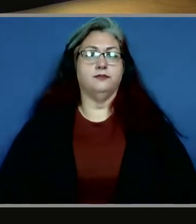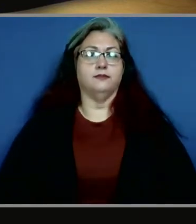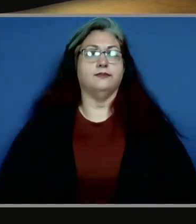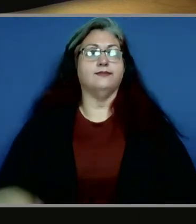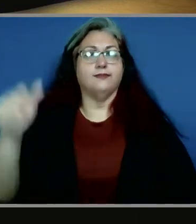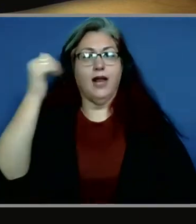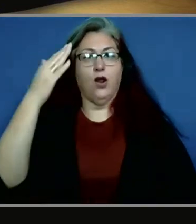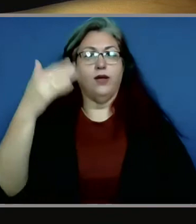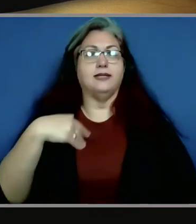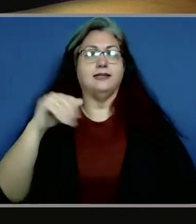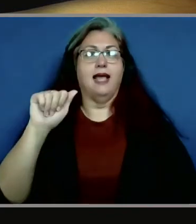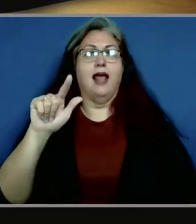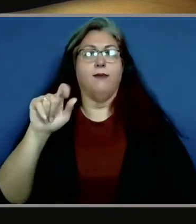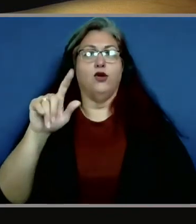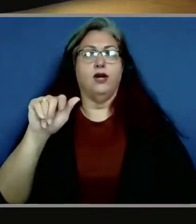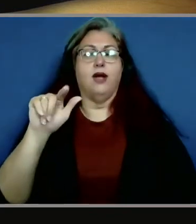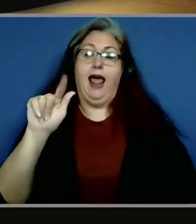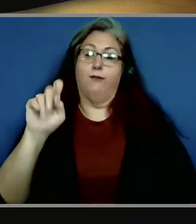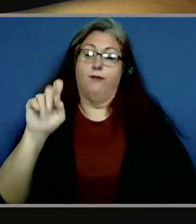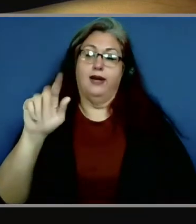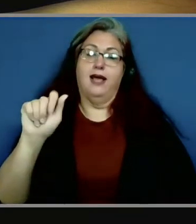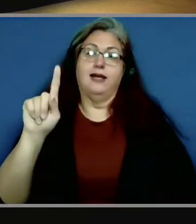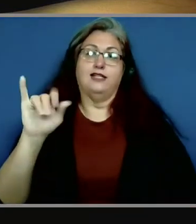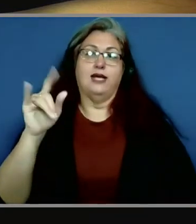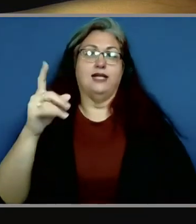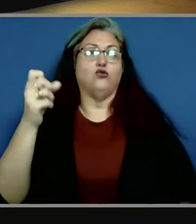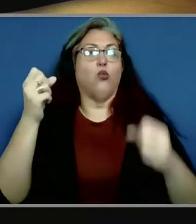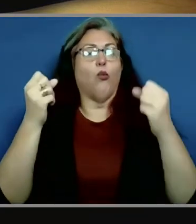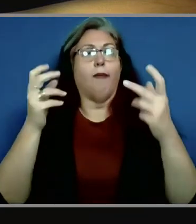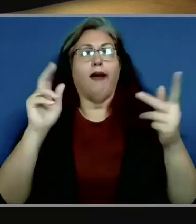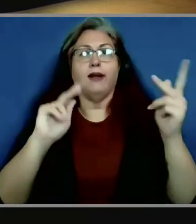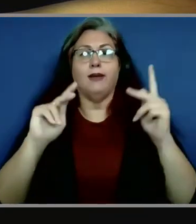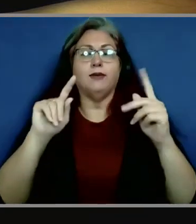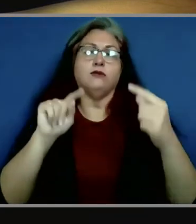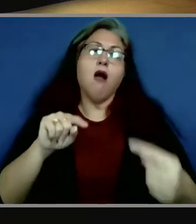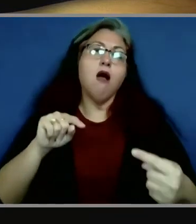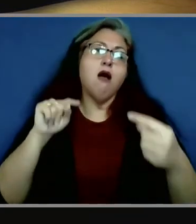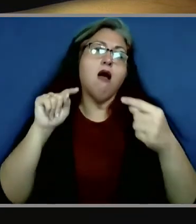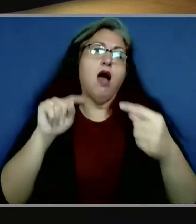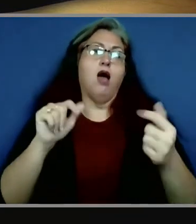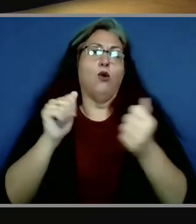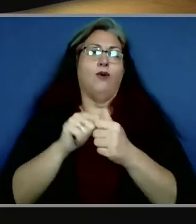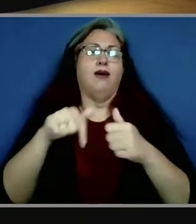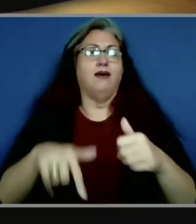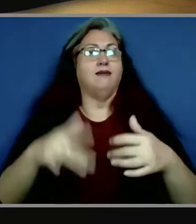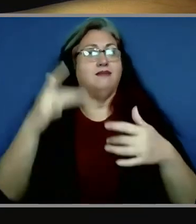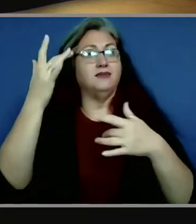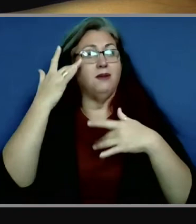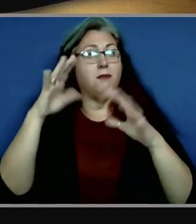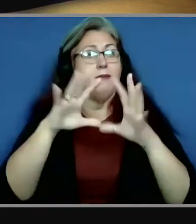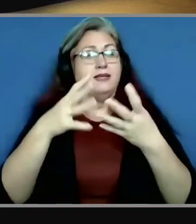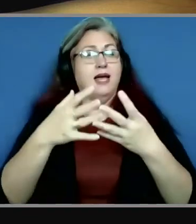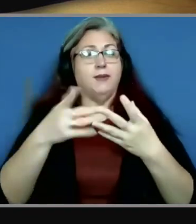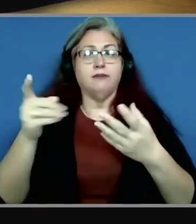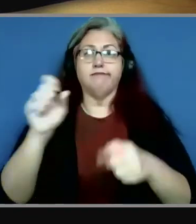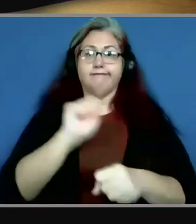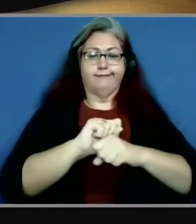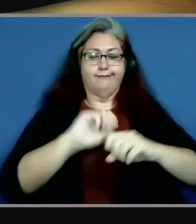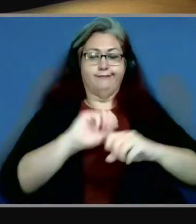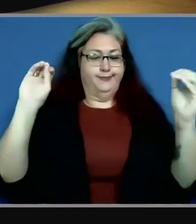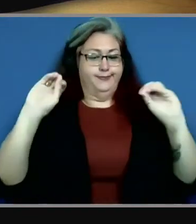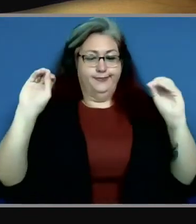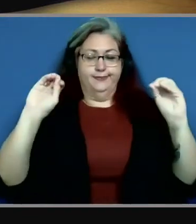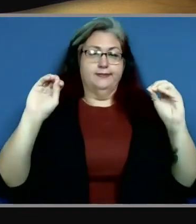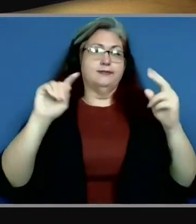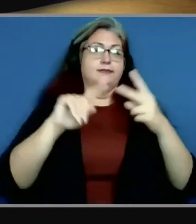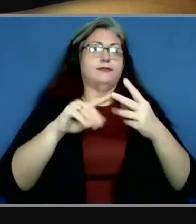Aloha, this is Alberta DiJetli. So many people have been struggling through this pandemic. They're unemployed. They don't